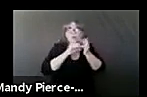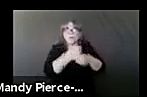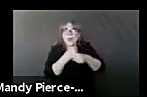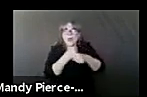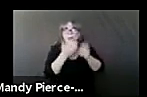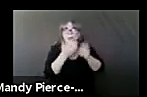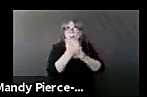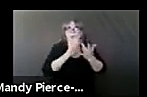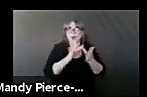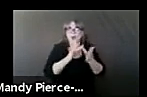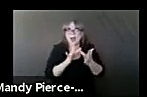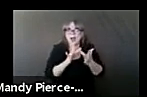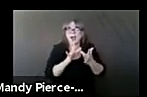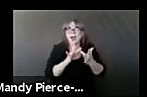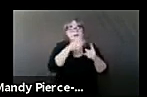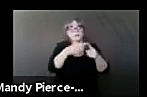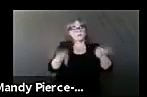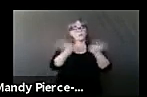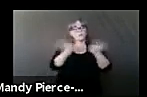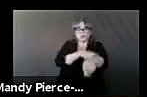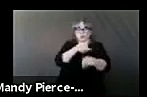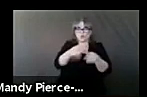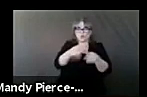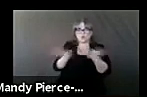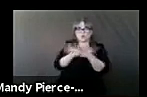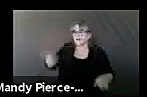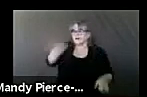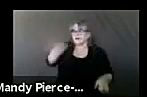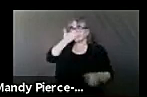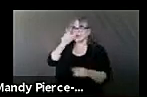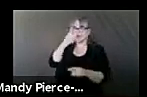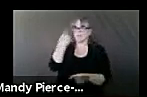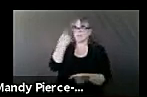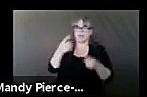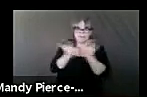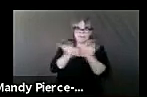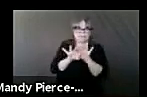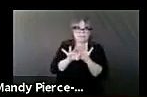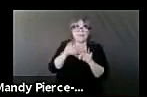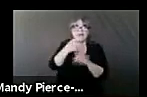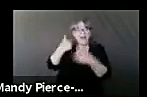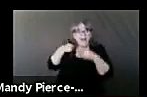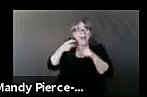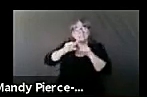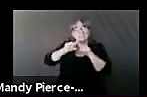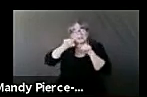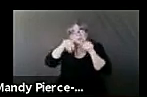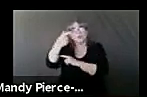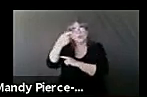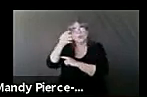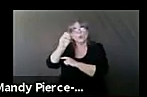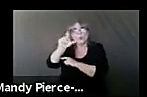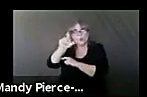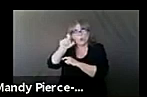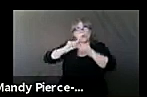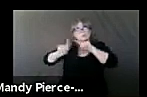coverings, that will provide some good guidelines. Next slide, please.